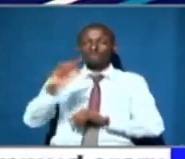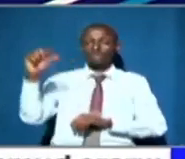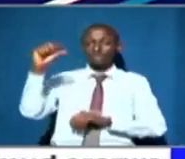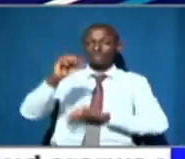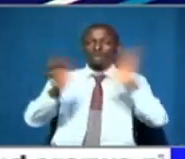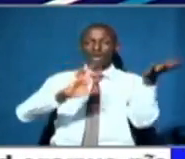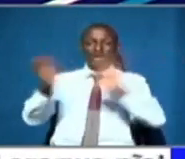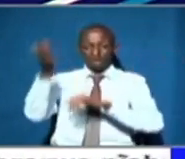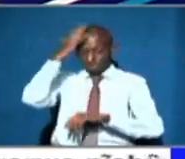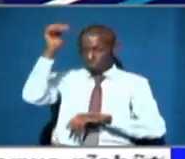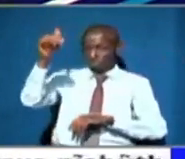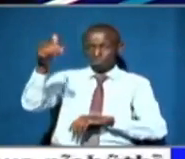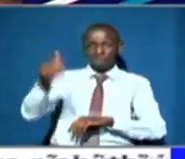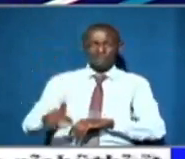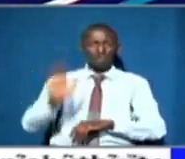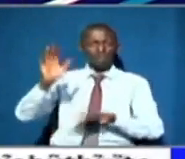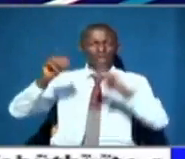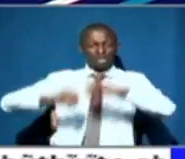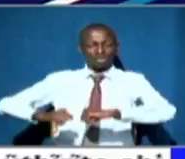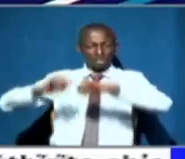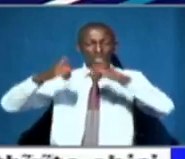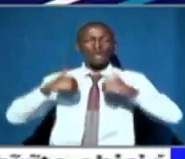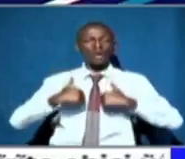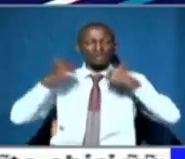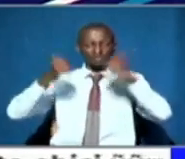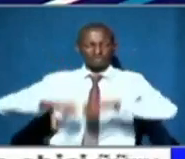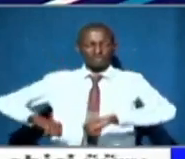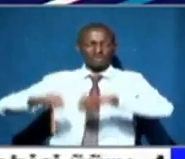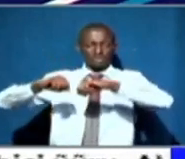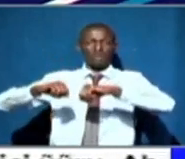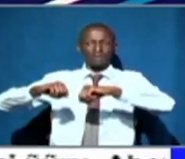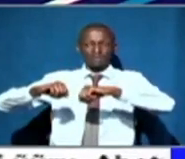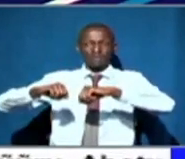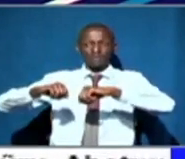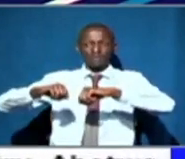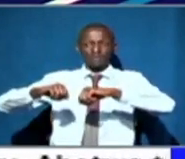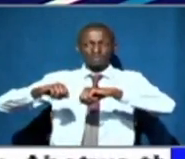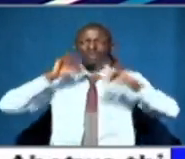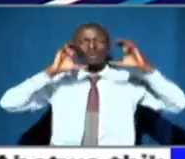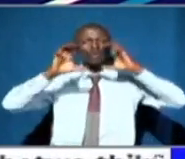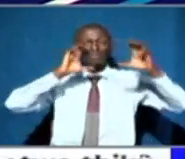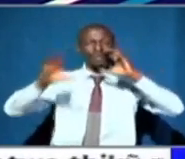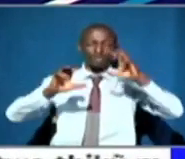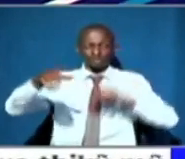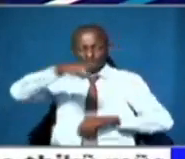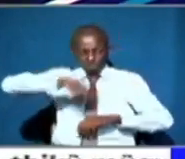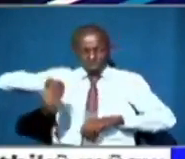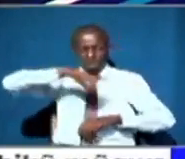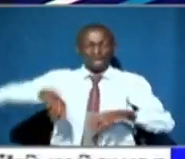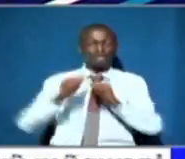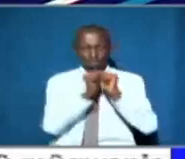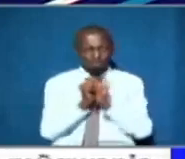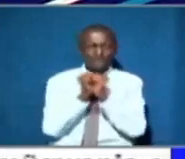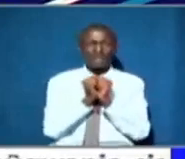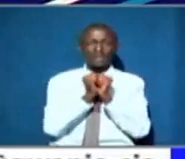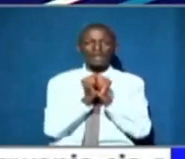akuhana uguo kuri na chairman kuo na chairman ucio ni ara communicate na ithuwe haya chairman ucio